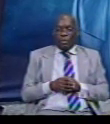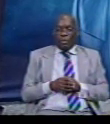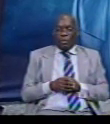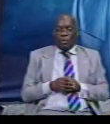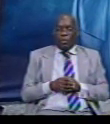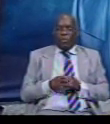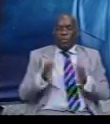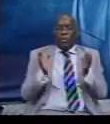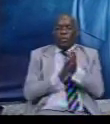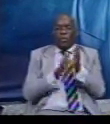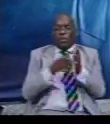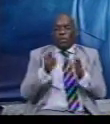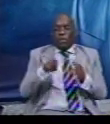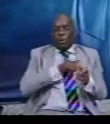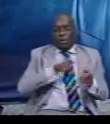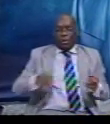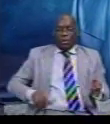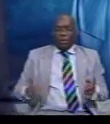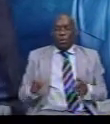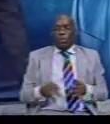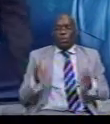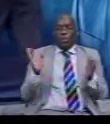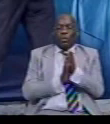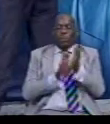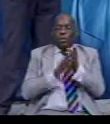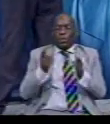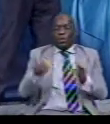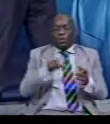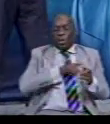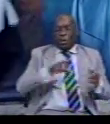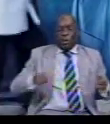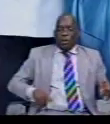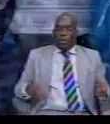the Lord. Praise the Lord.